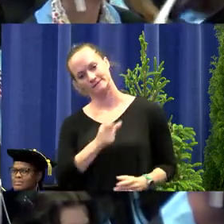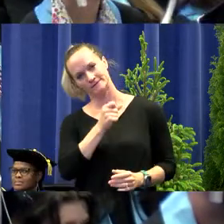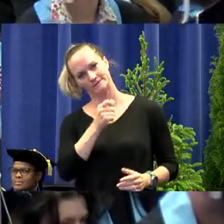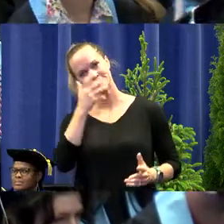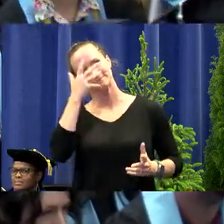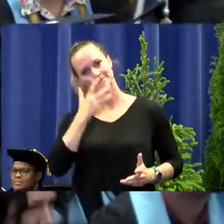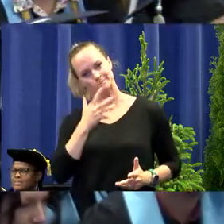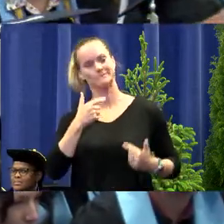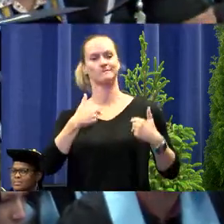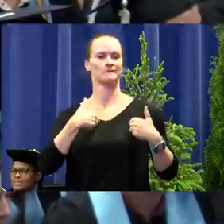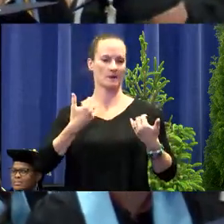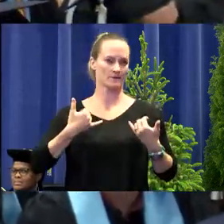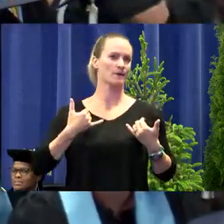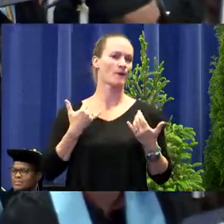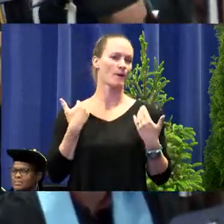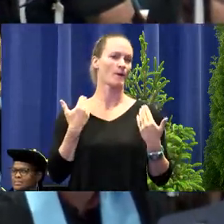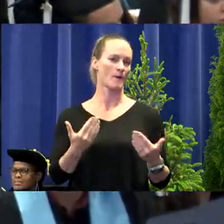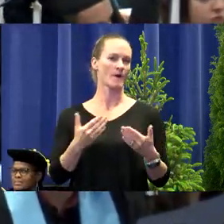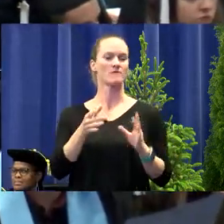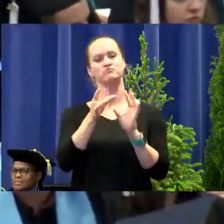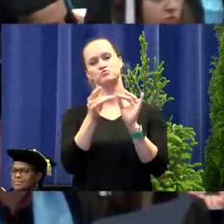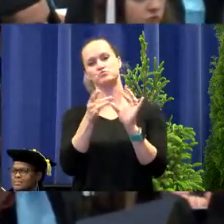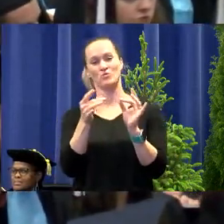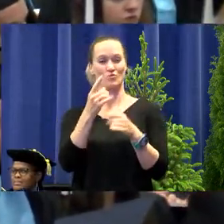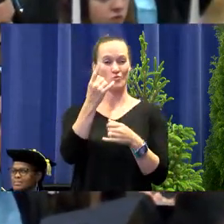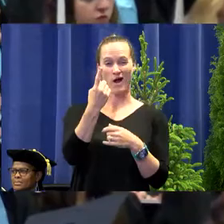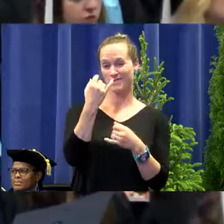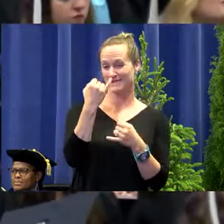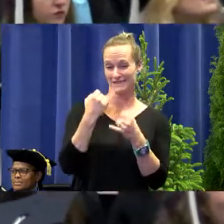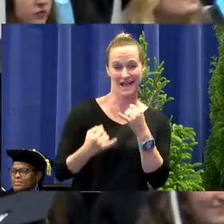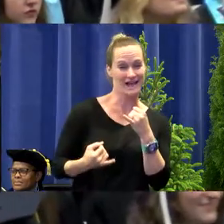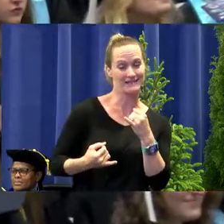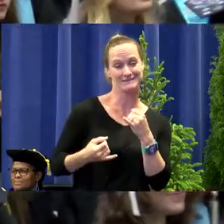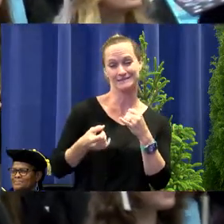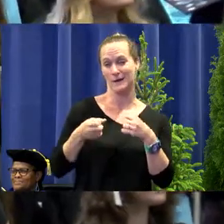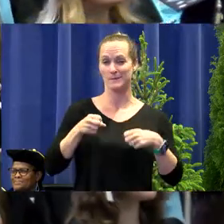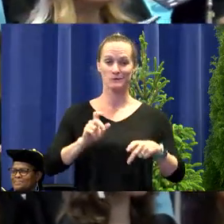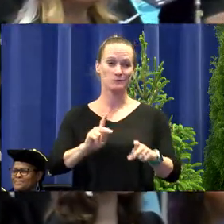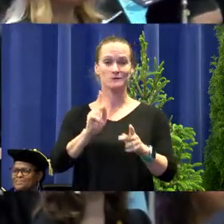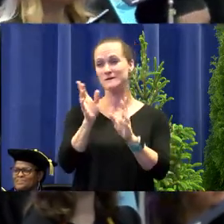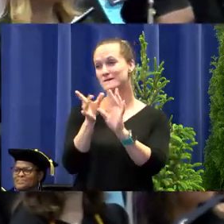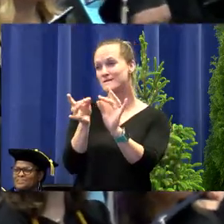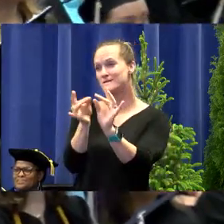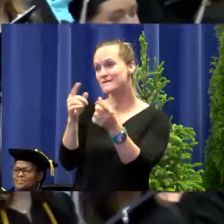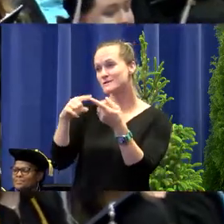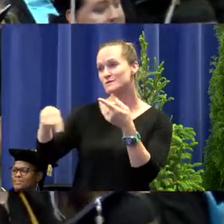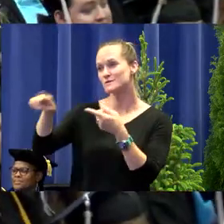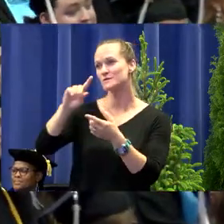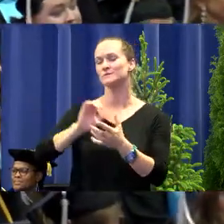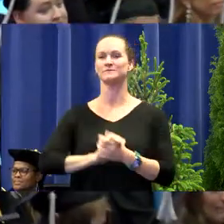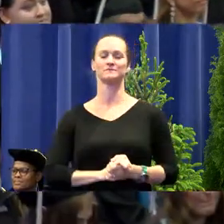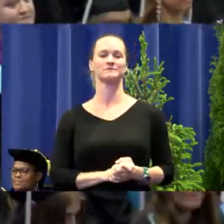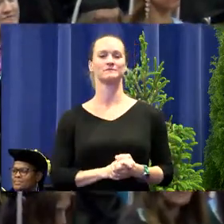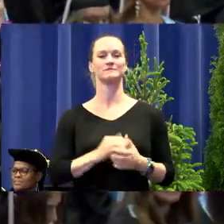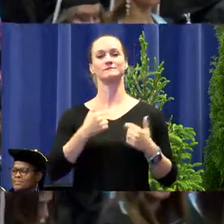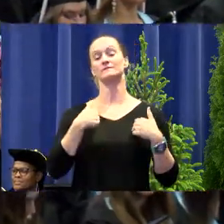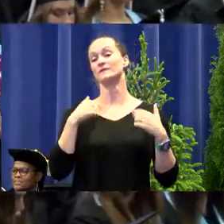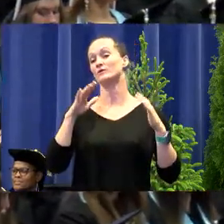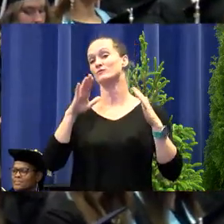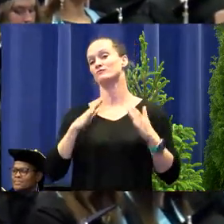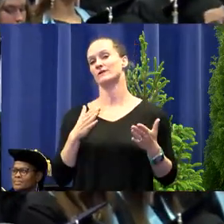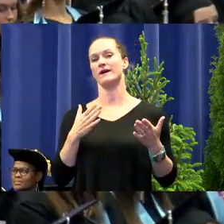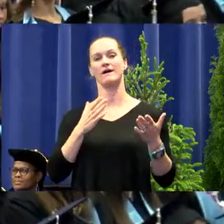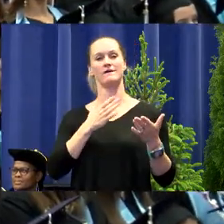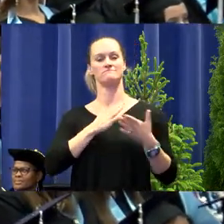Unfortunately, I'm gonna spend a few minutes with you. They gave me one last opportunity to do this. I do have the great privilege